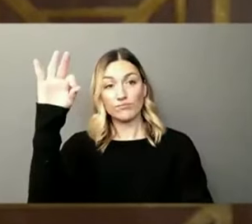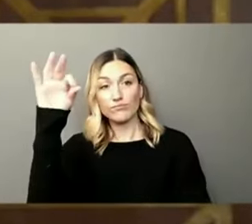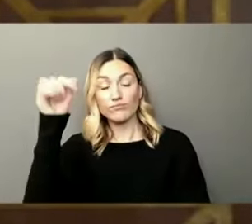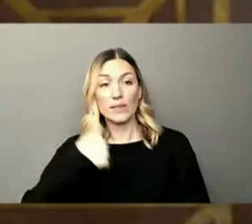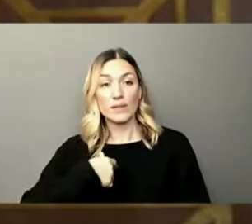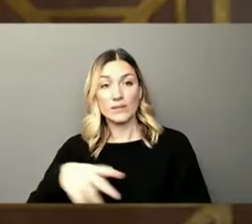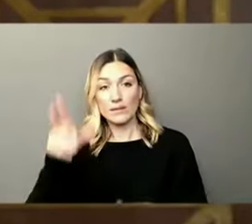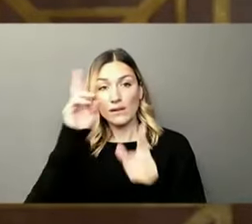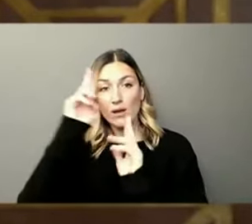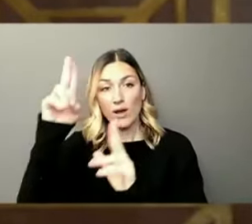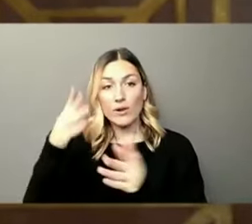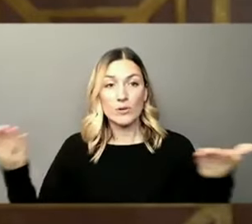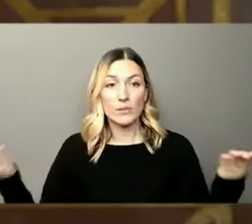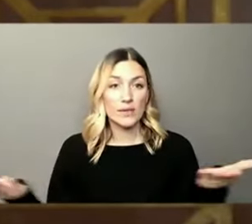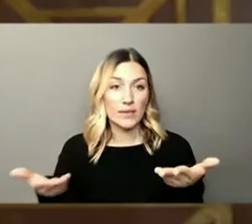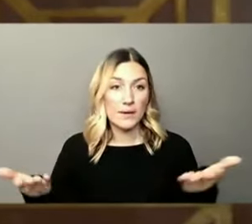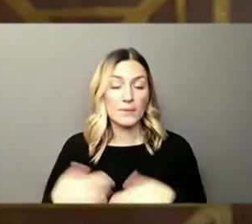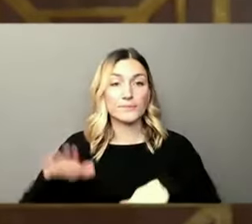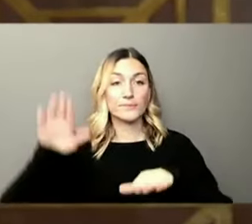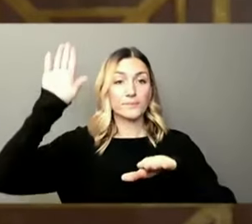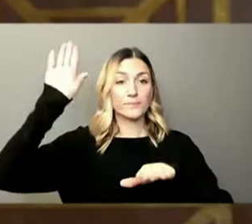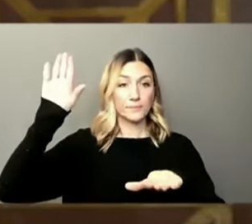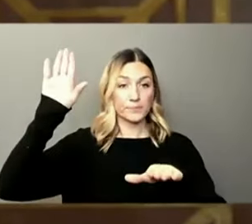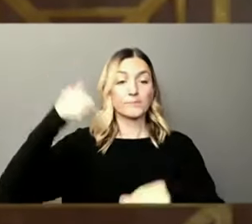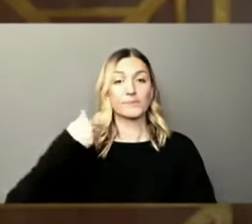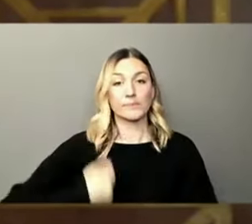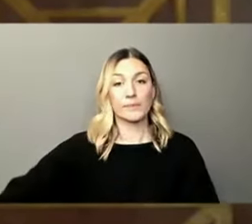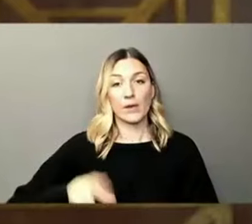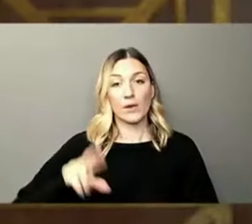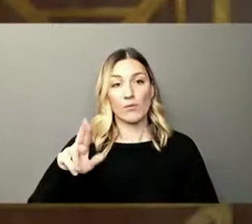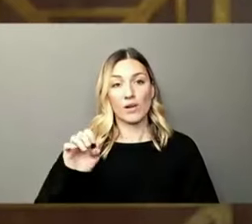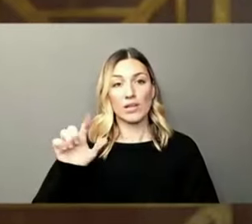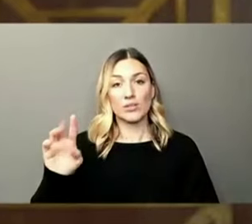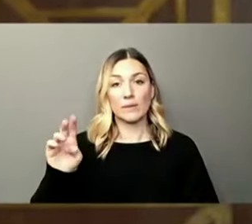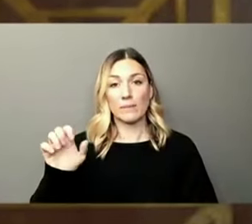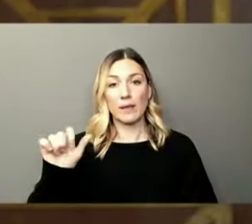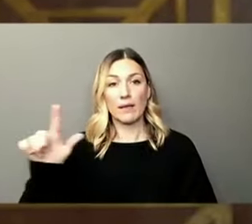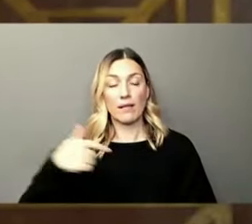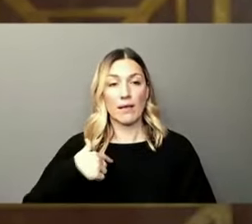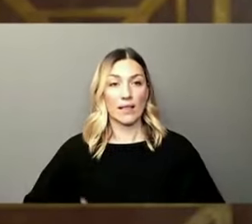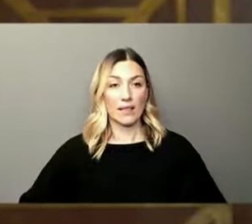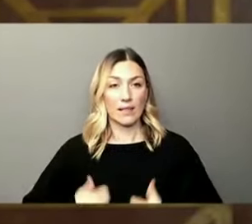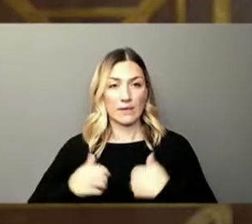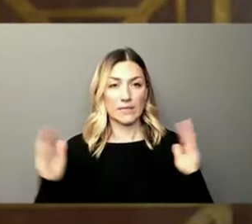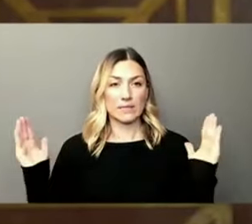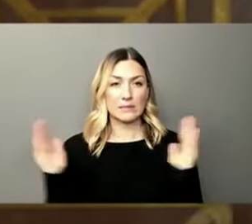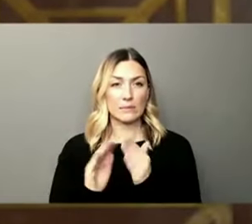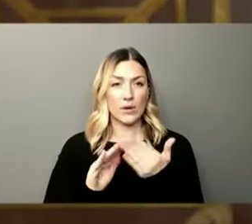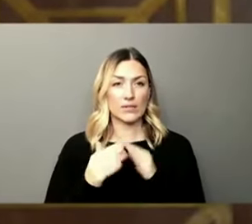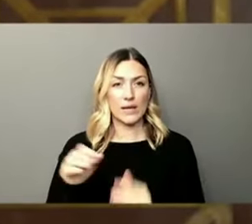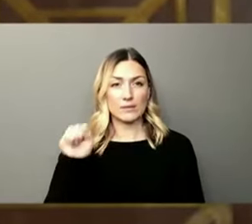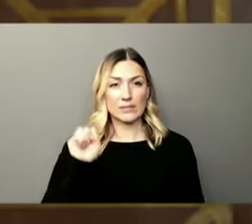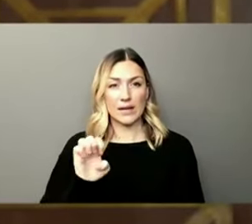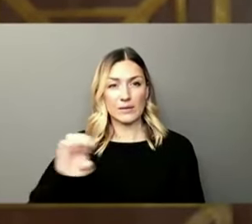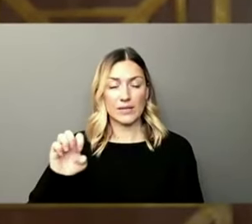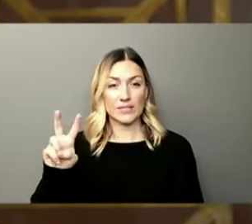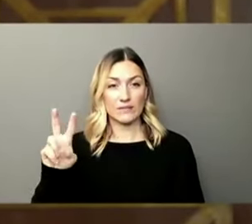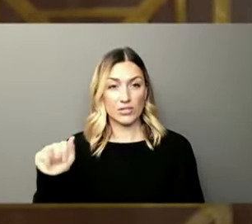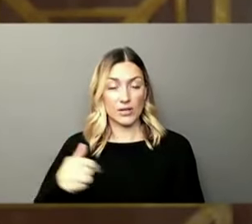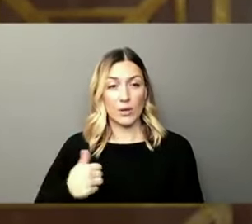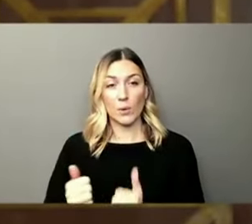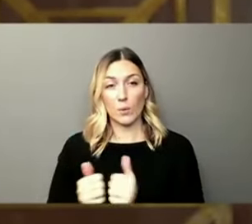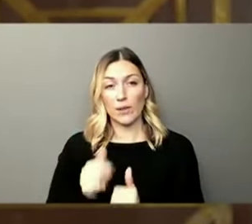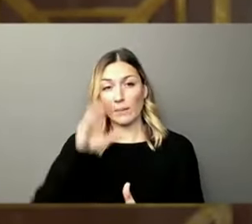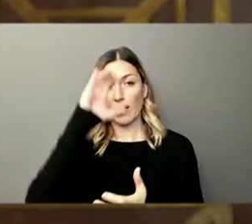to be here. My name is Rachel Beal, and I live in Sedley, a small town in southeastern Virginia. I live with my husband,